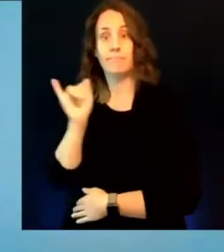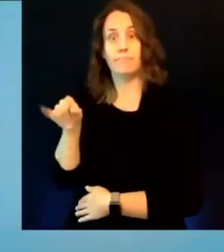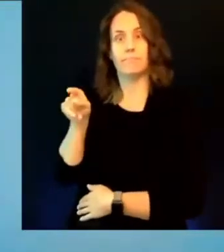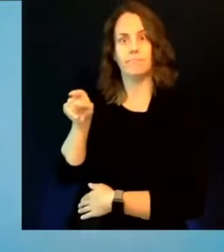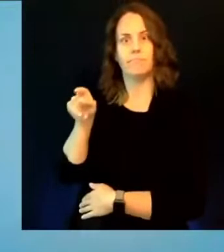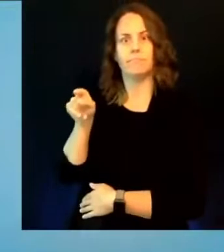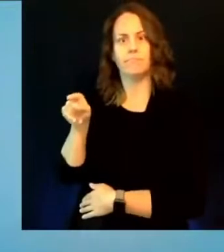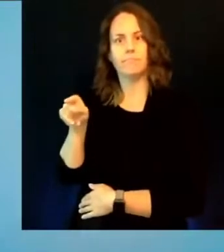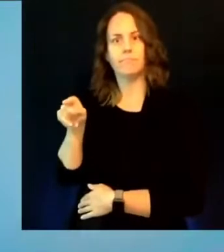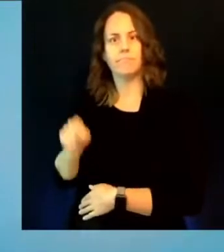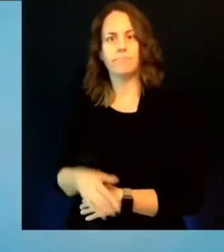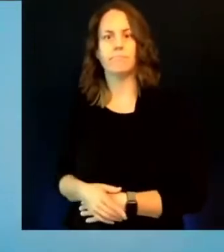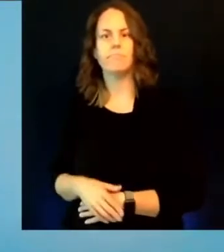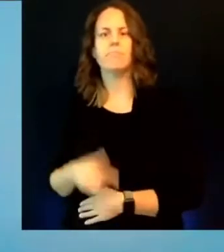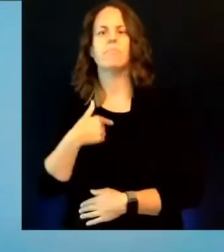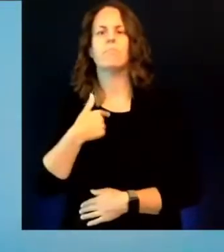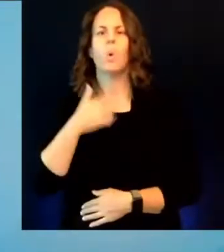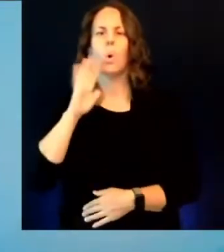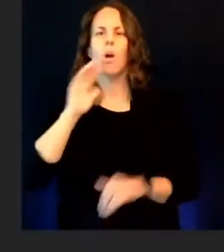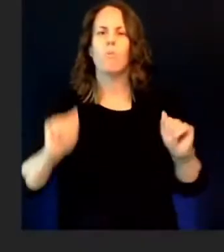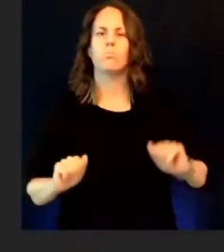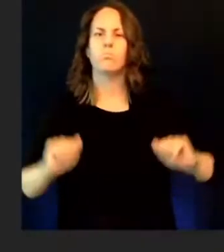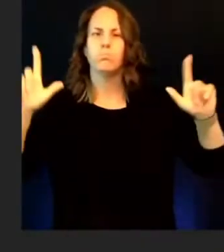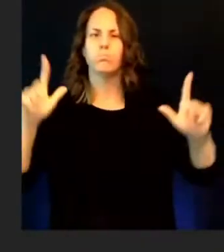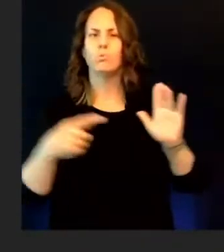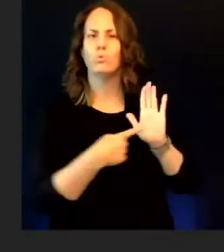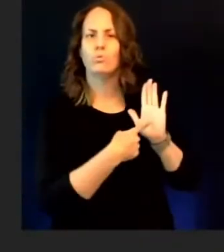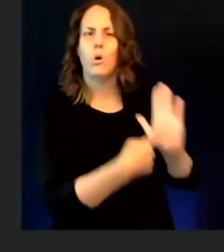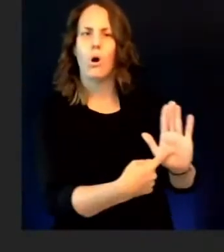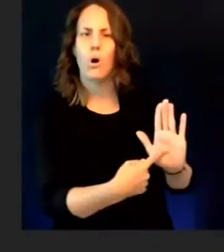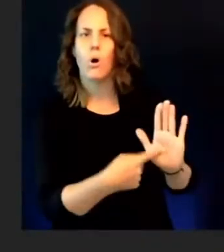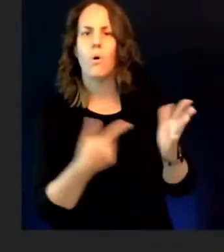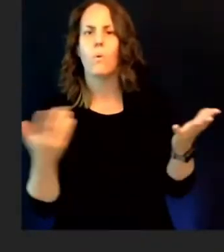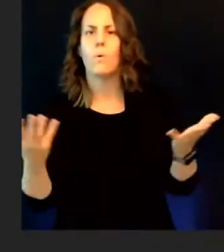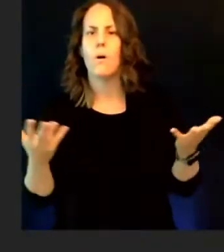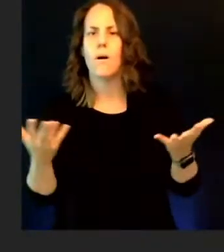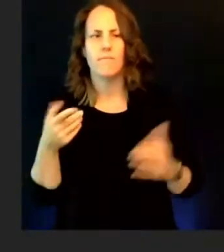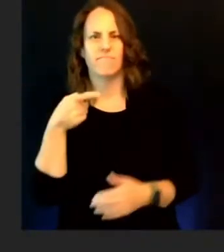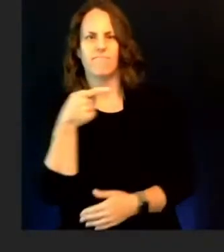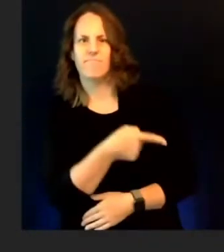my screen and walk you through some of those new data pages.